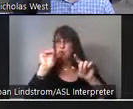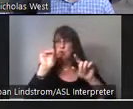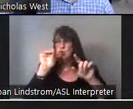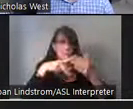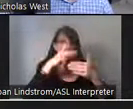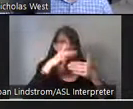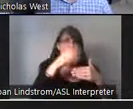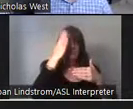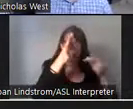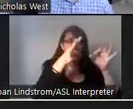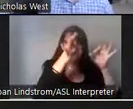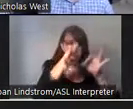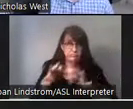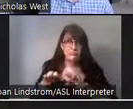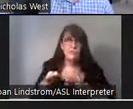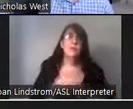take you